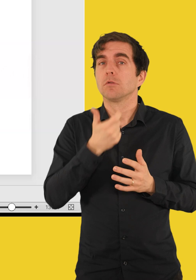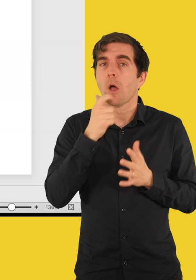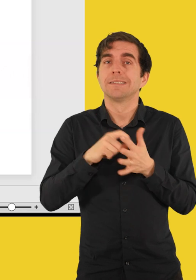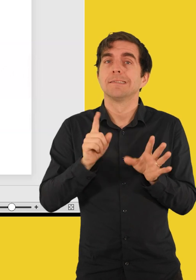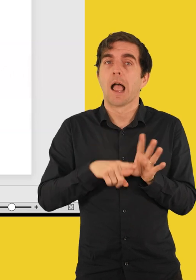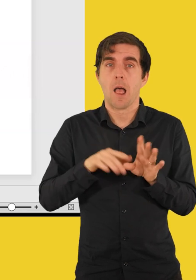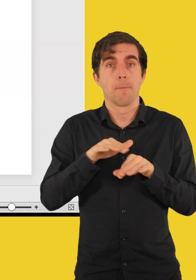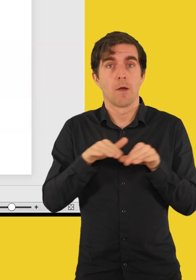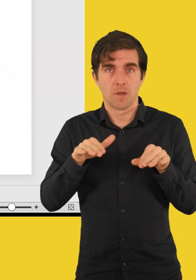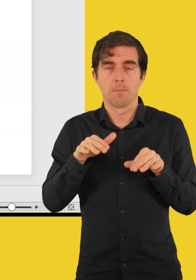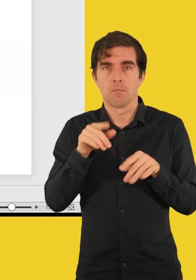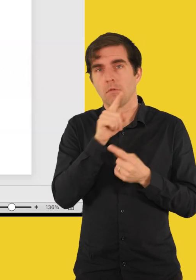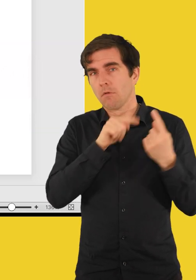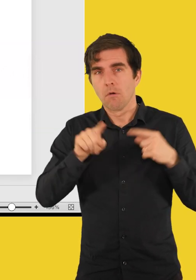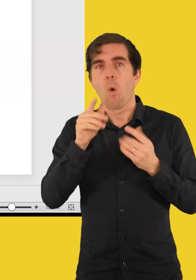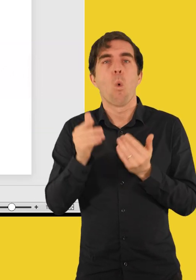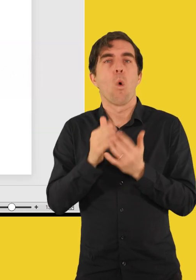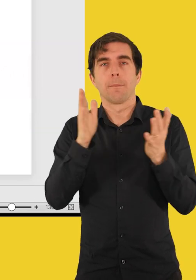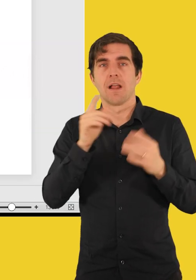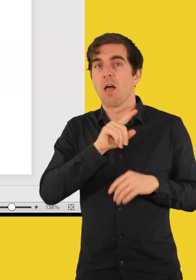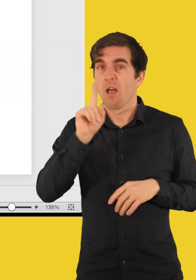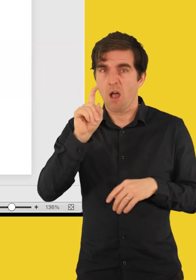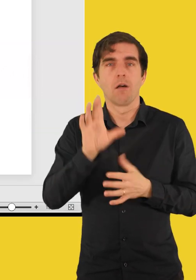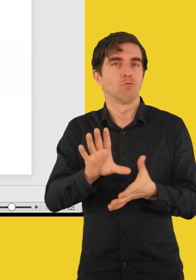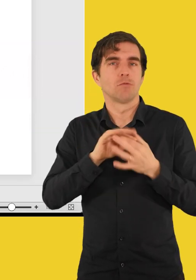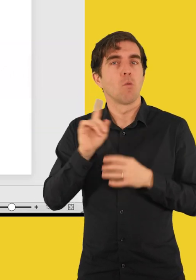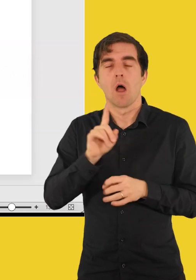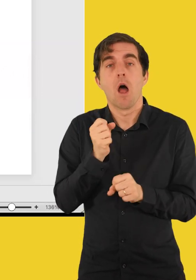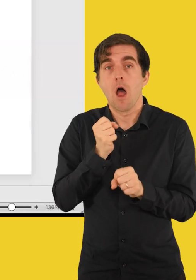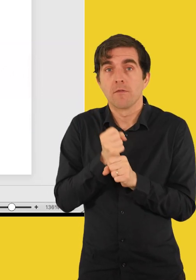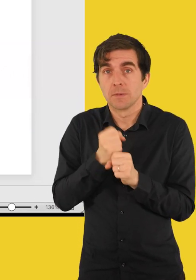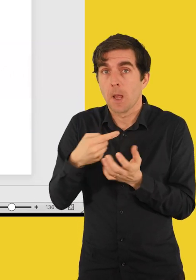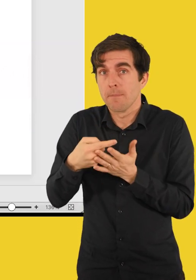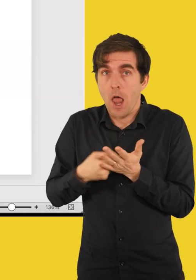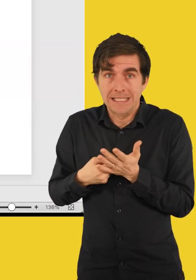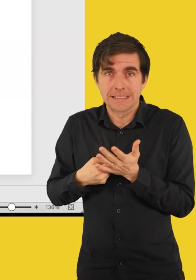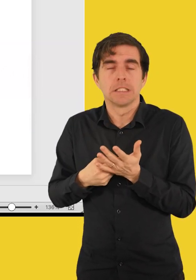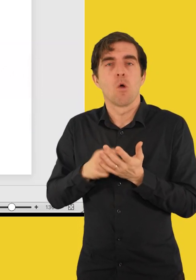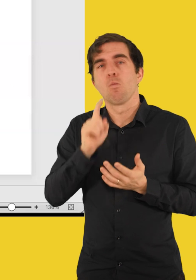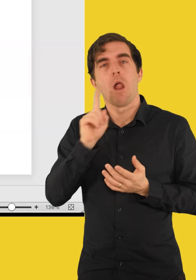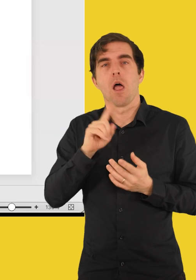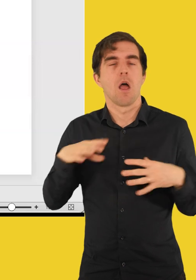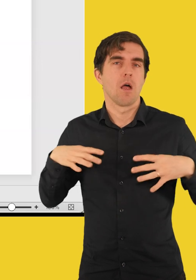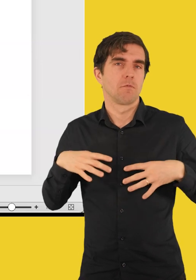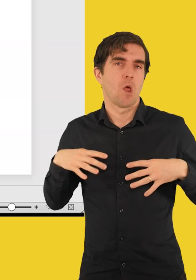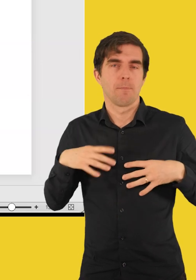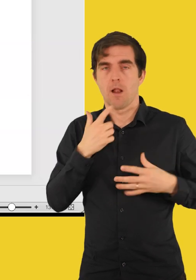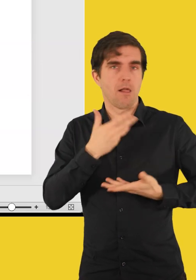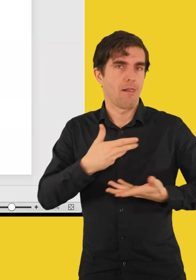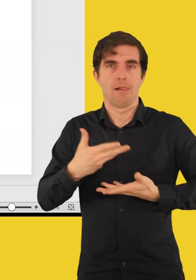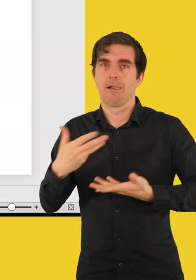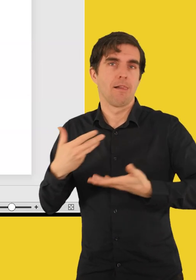registered to the Global Doughnut Day platform and go to the open space and then join us in government and policy, we'll be in this sort of